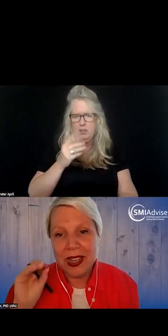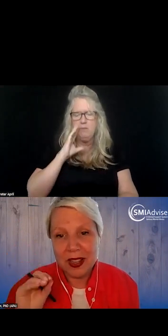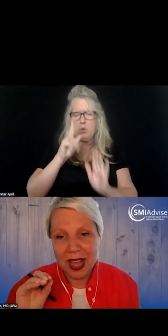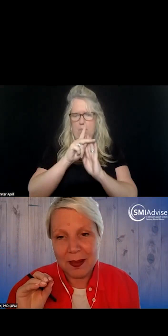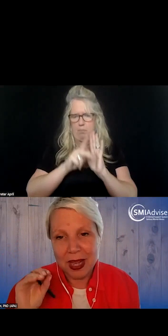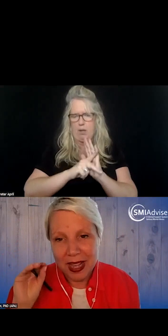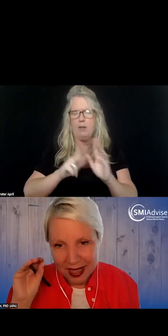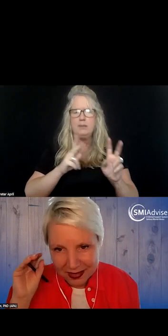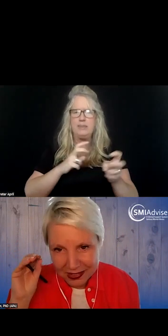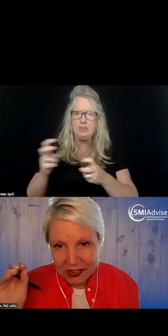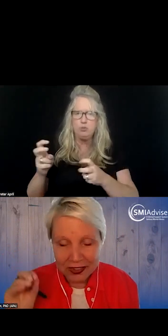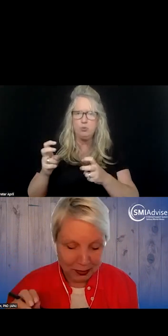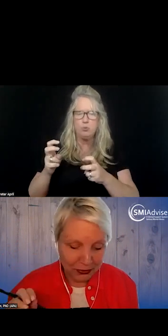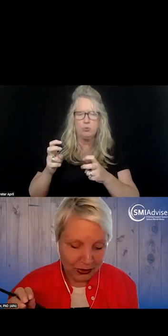issues